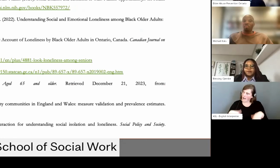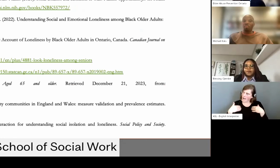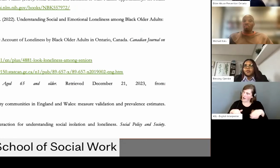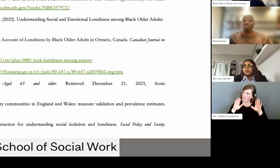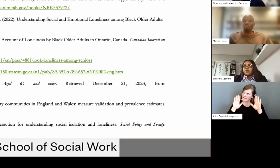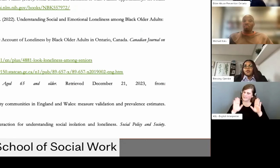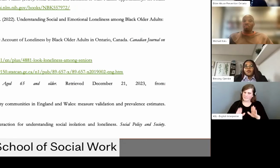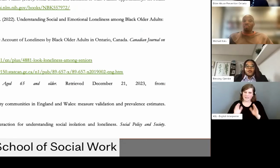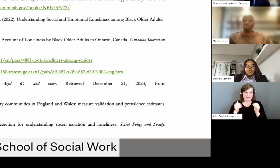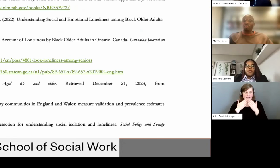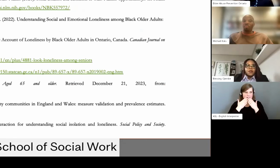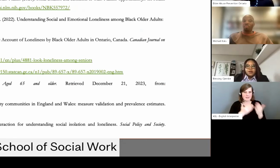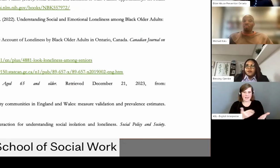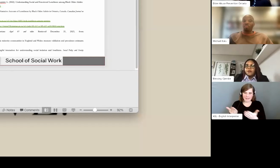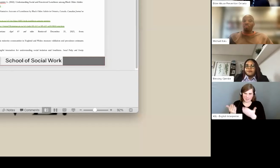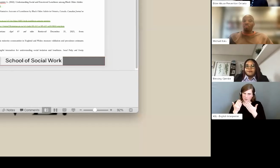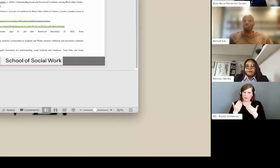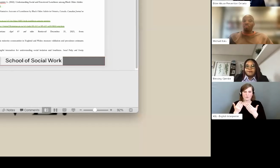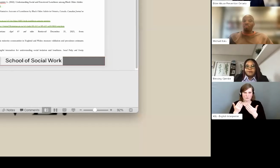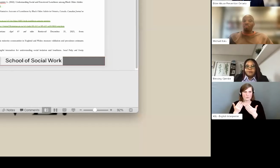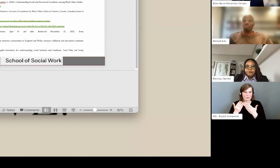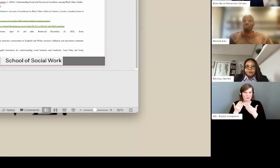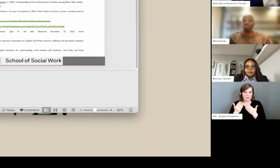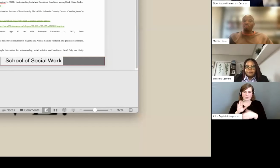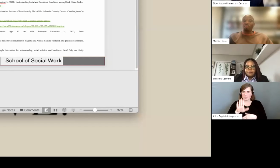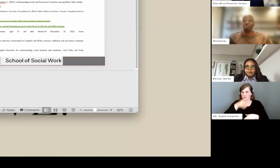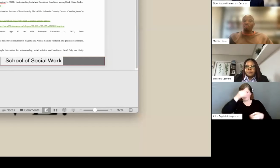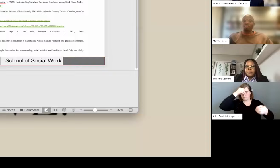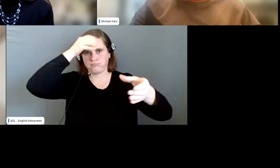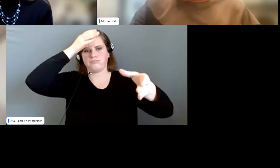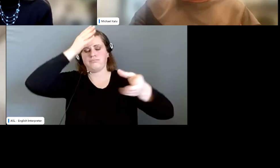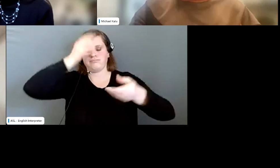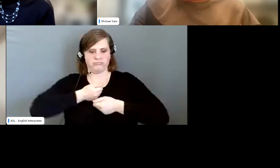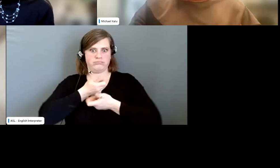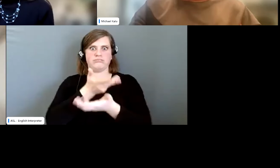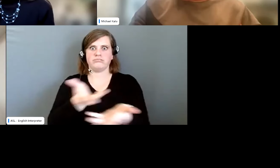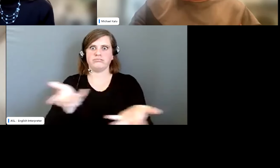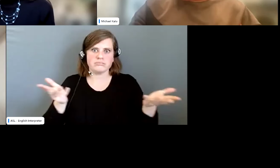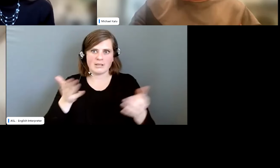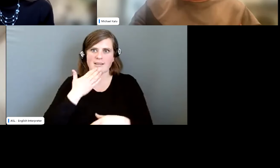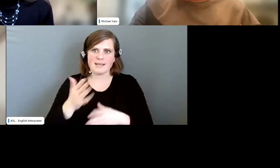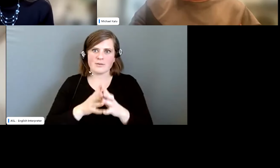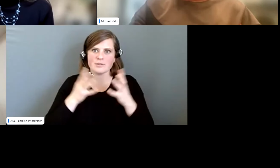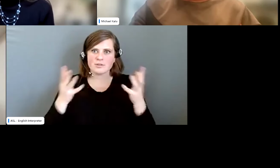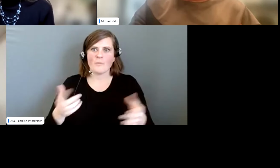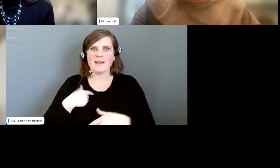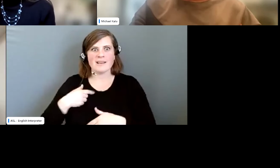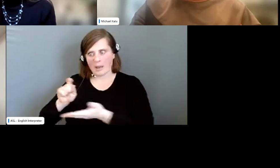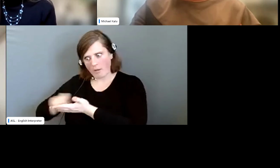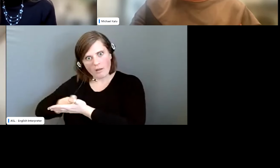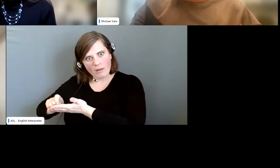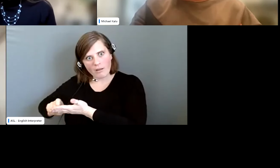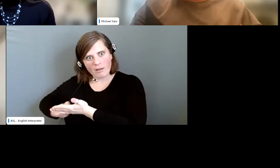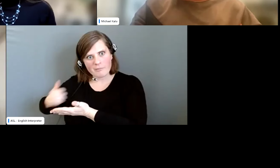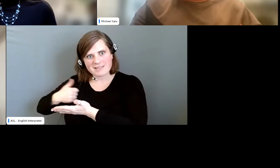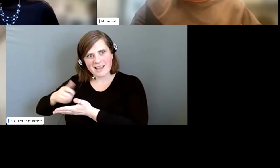you all for your great wealth of knowledge that you've just shared with us today. I've been taking notes and learning as we